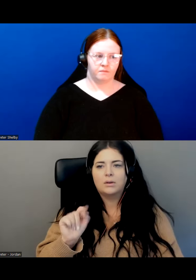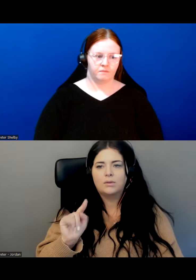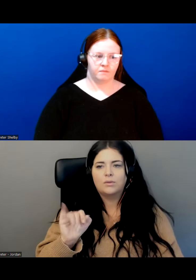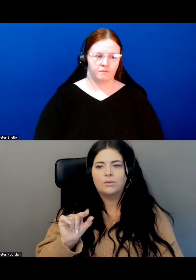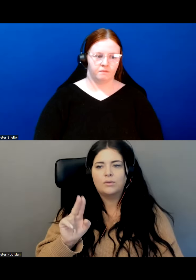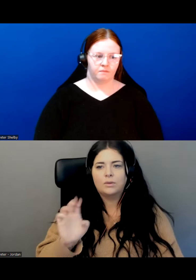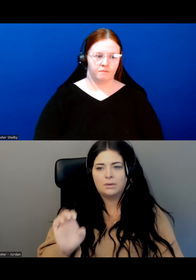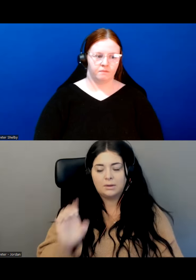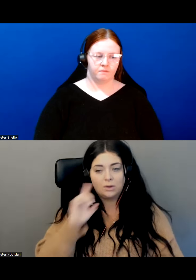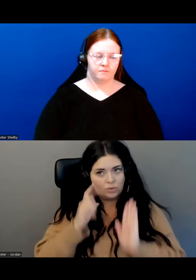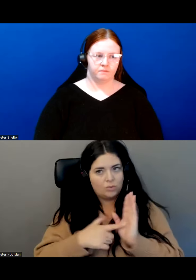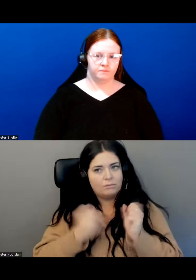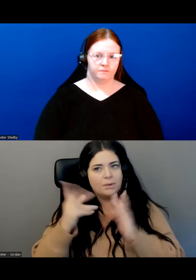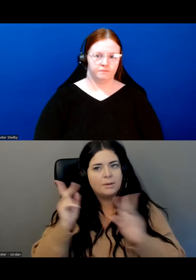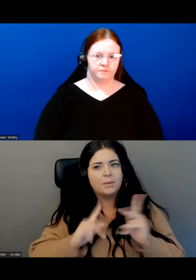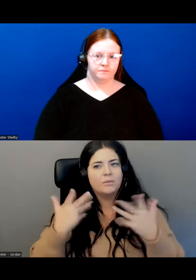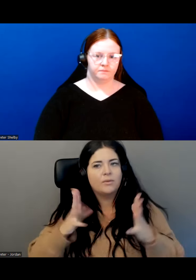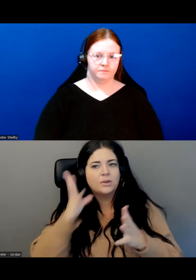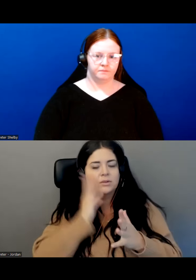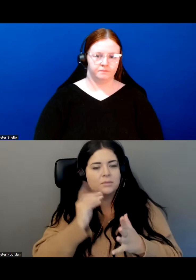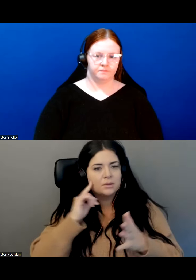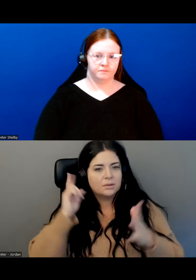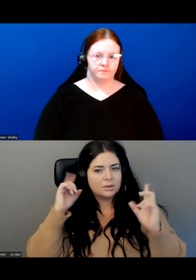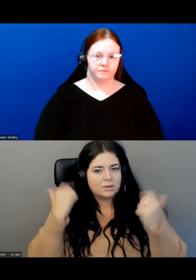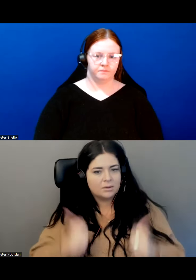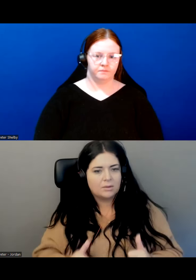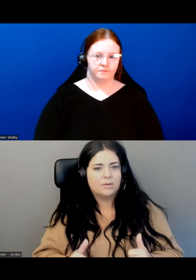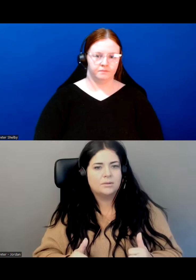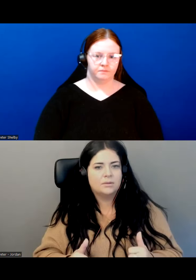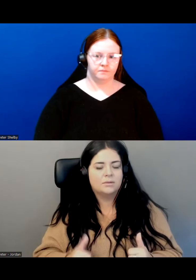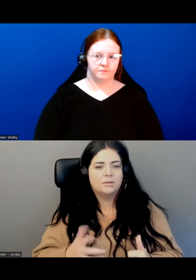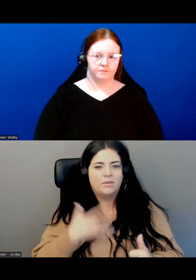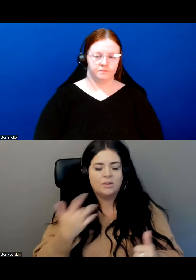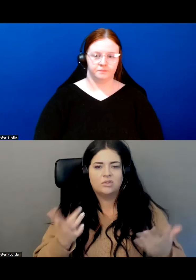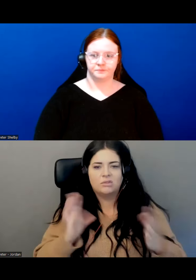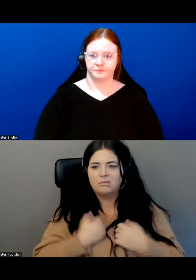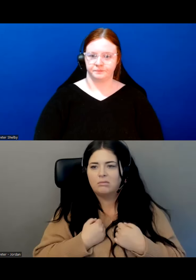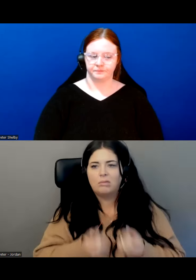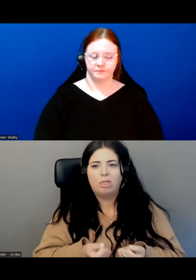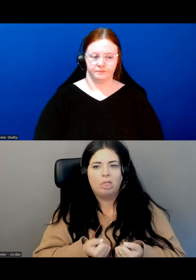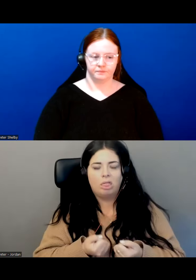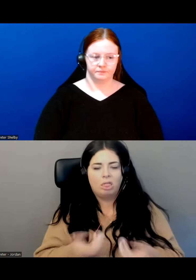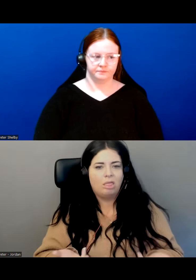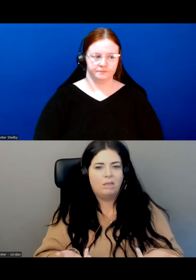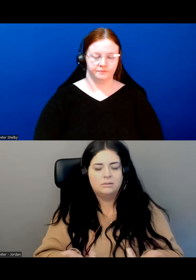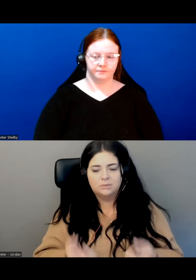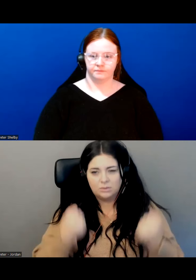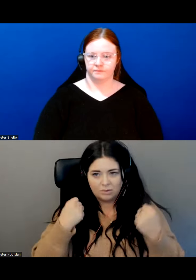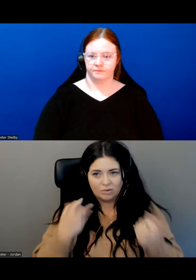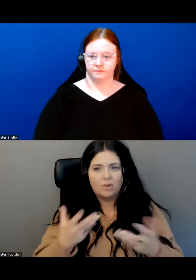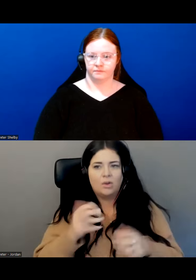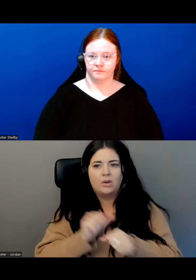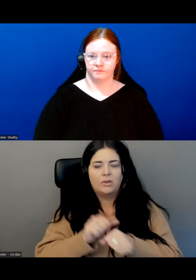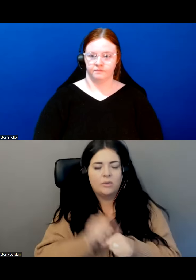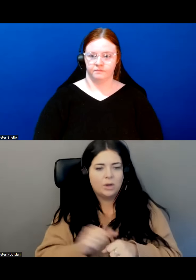lot of people with hearing loss. They almost feel wiped after they have to listen with a lot of effort for